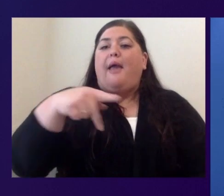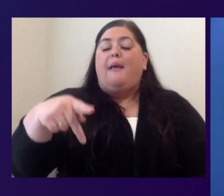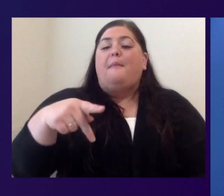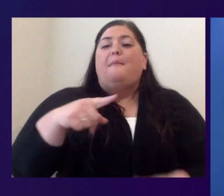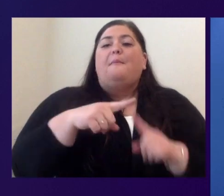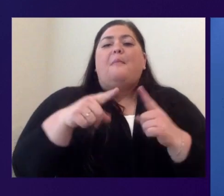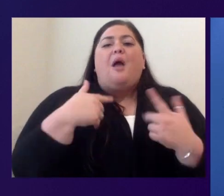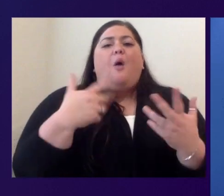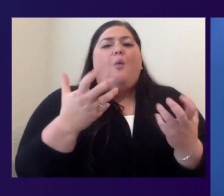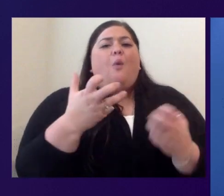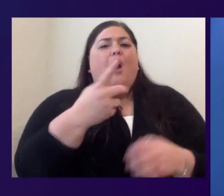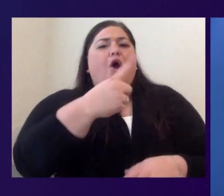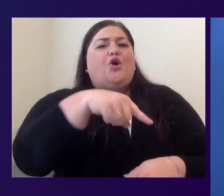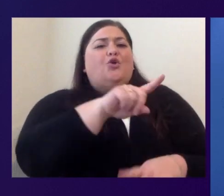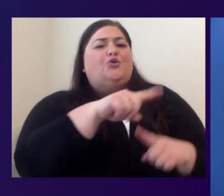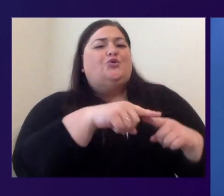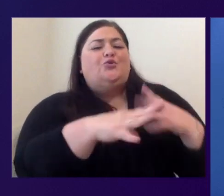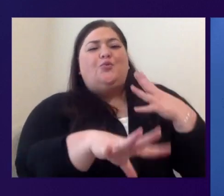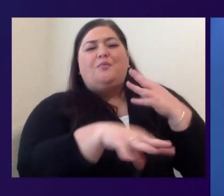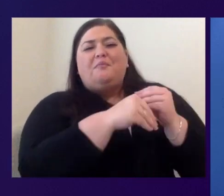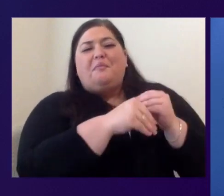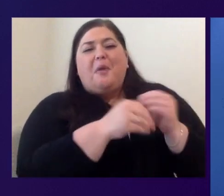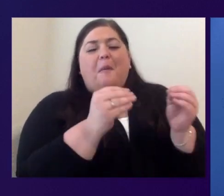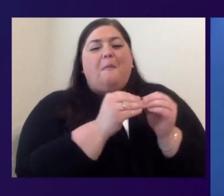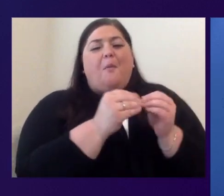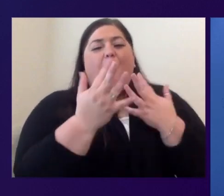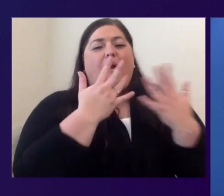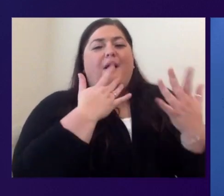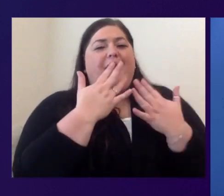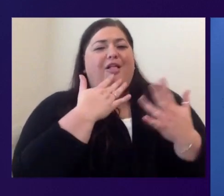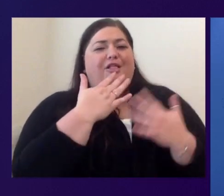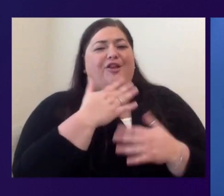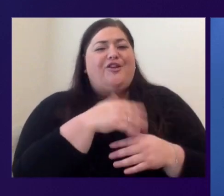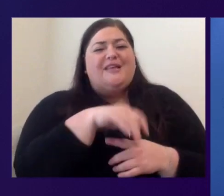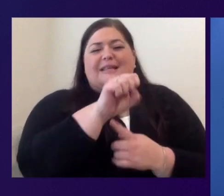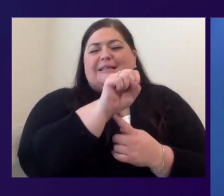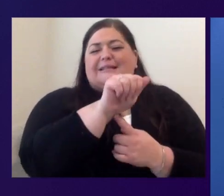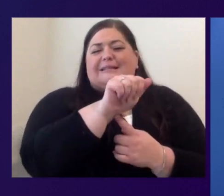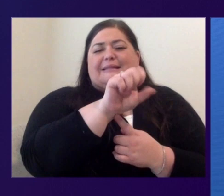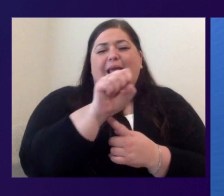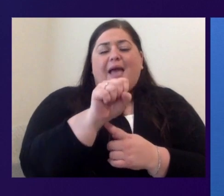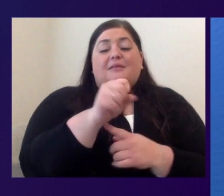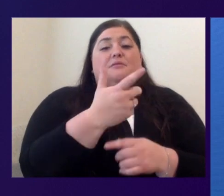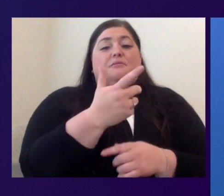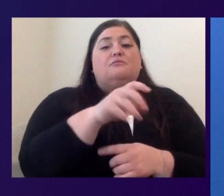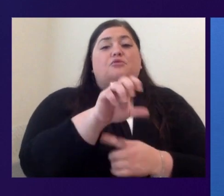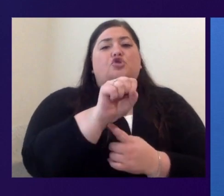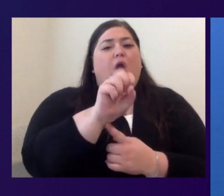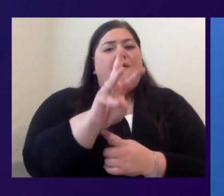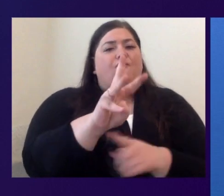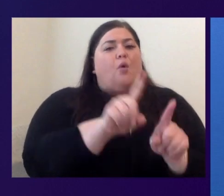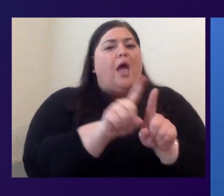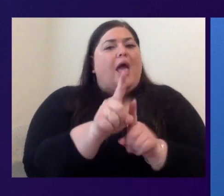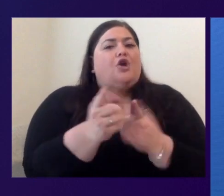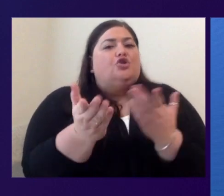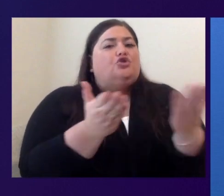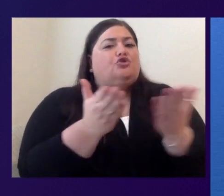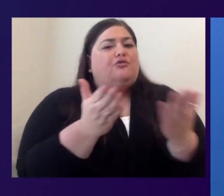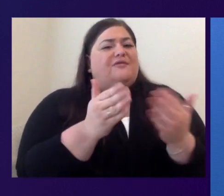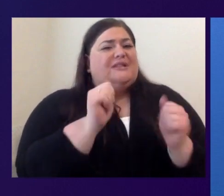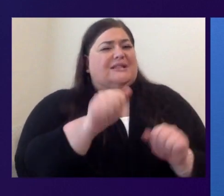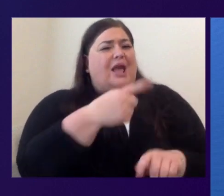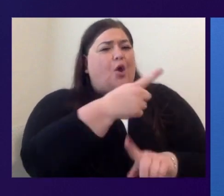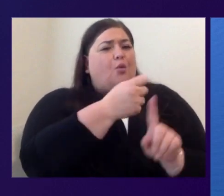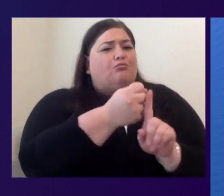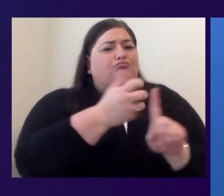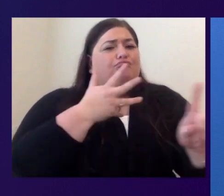of your color. SaaS, did I get that right? Just software as a service. What else can you fill us and our viewers in about SaaS?